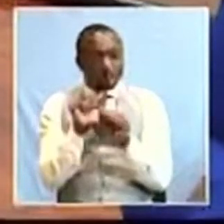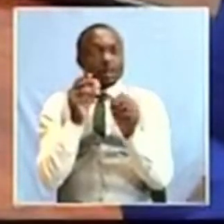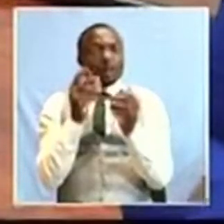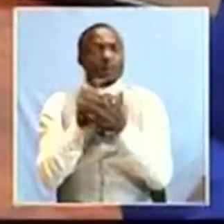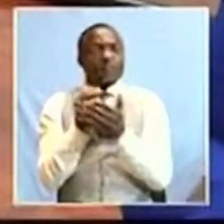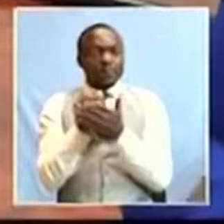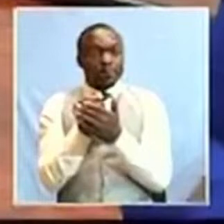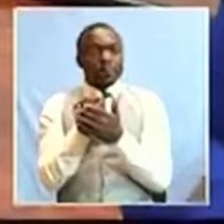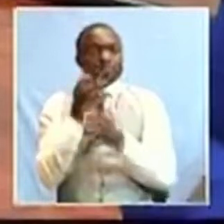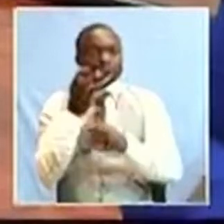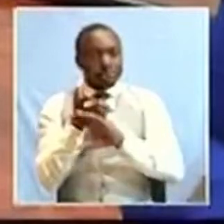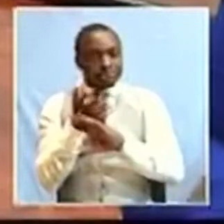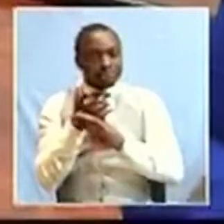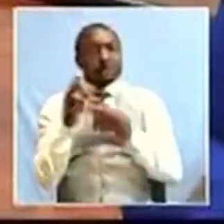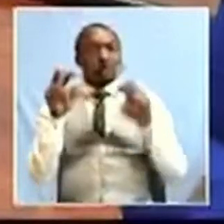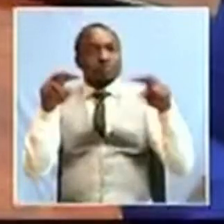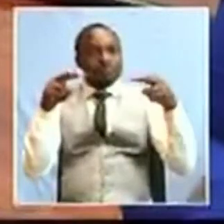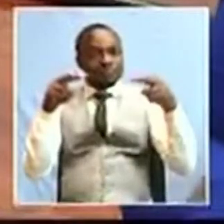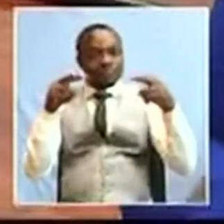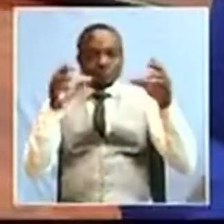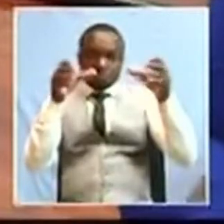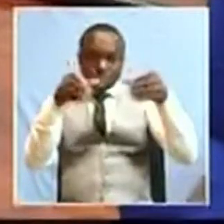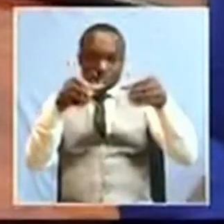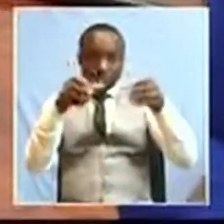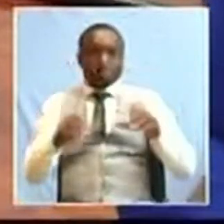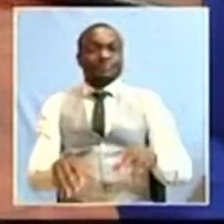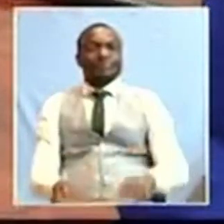financial constraints facing the Council.